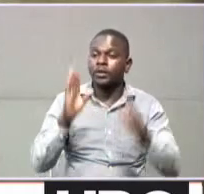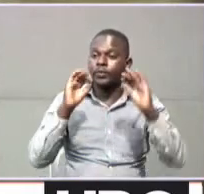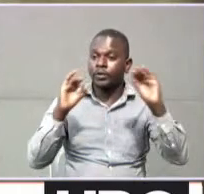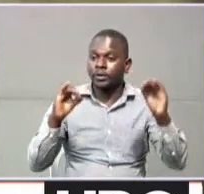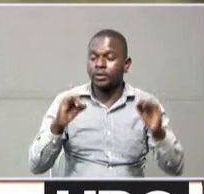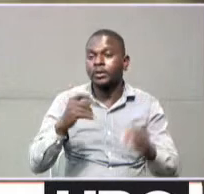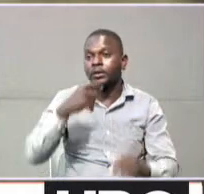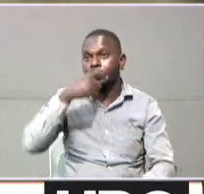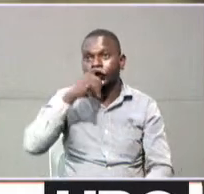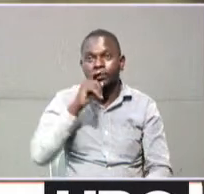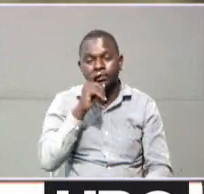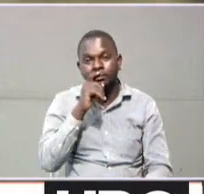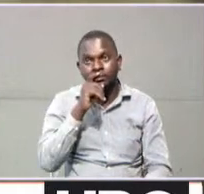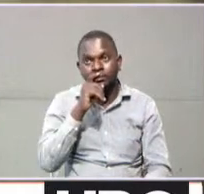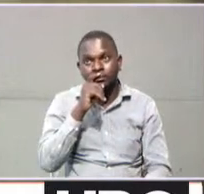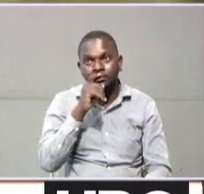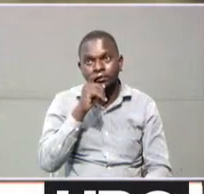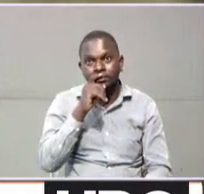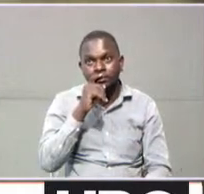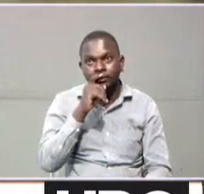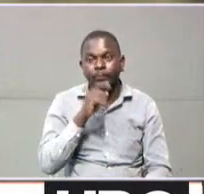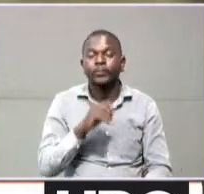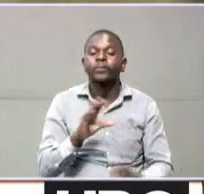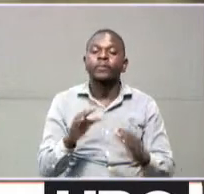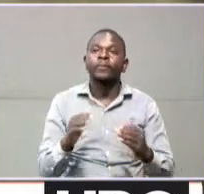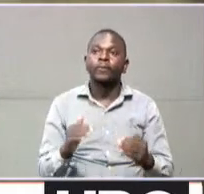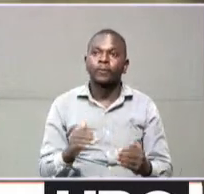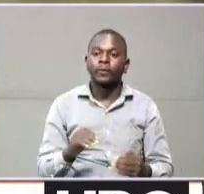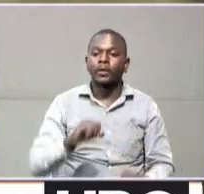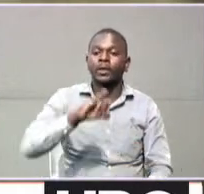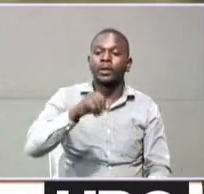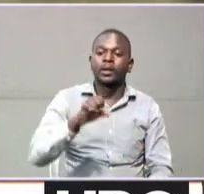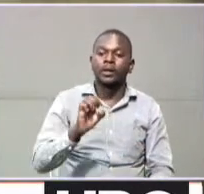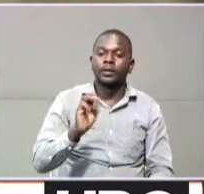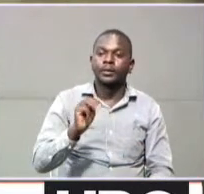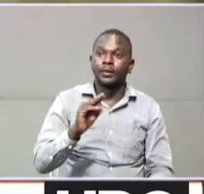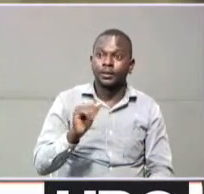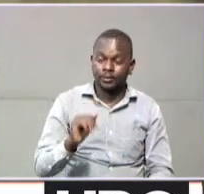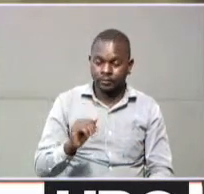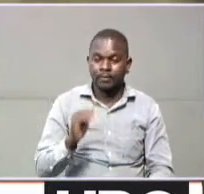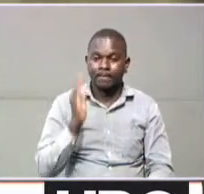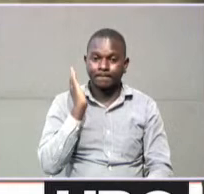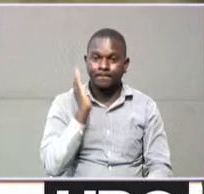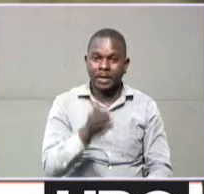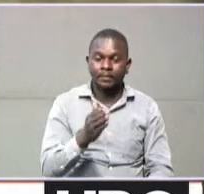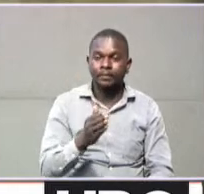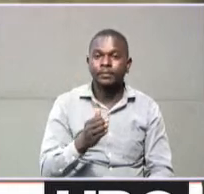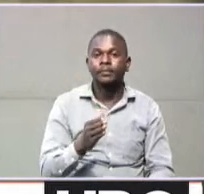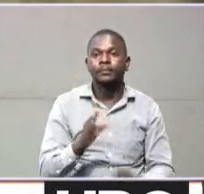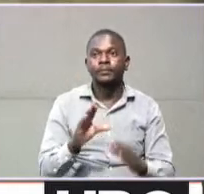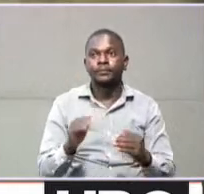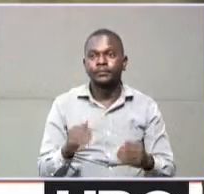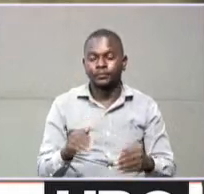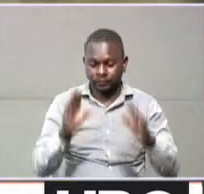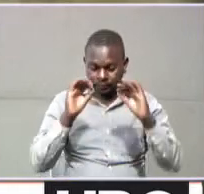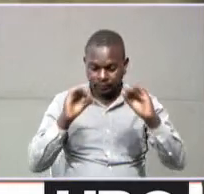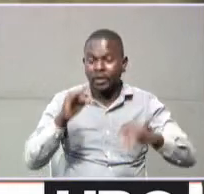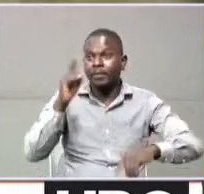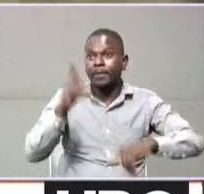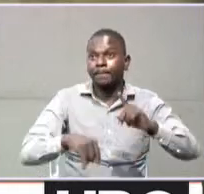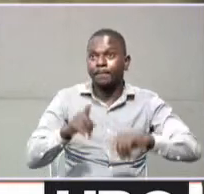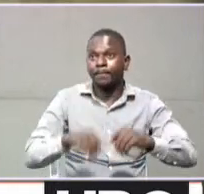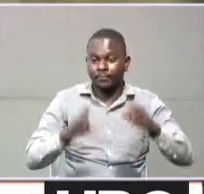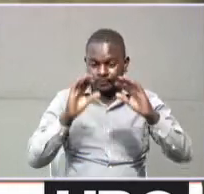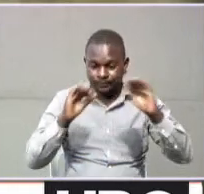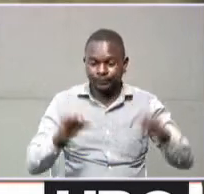is your gut i'm serving the one for germa will go to germa party whose